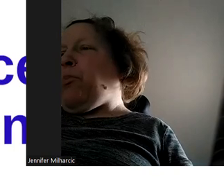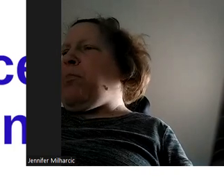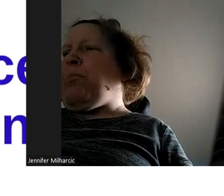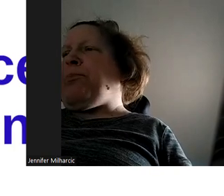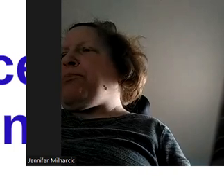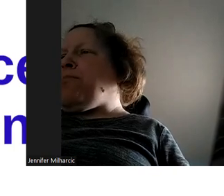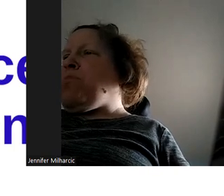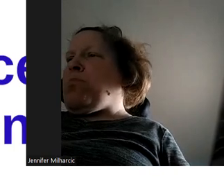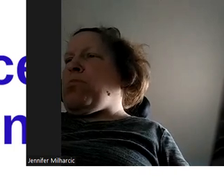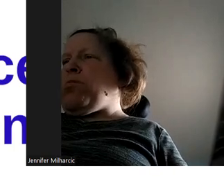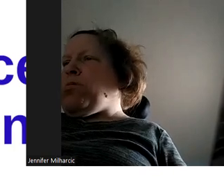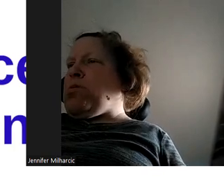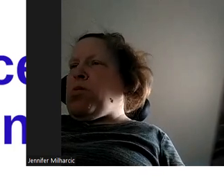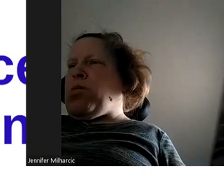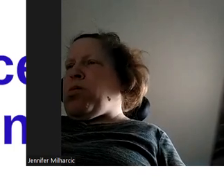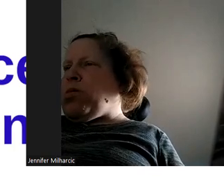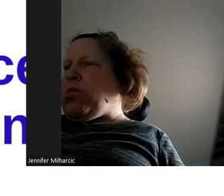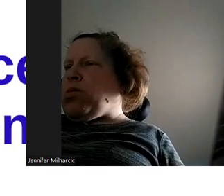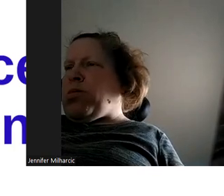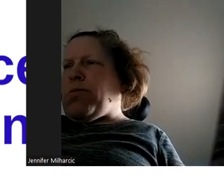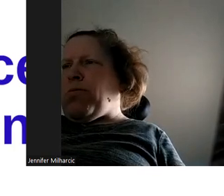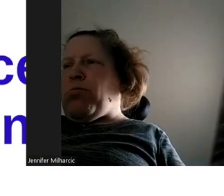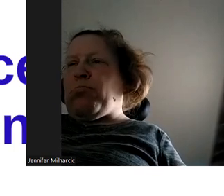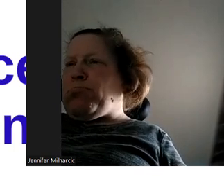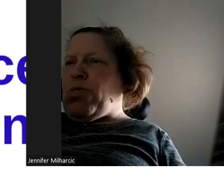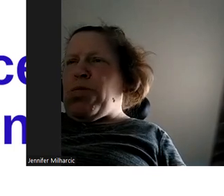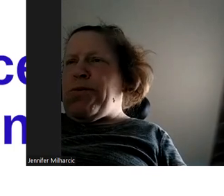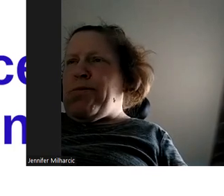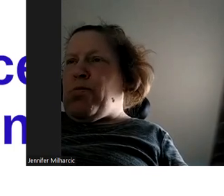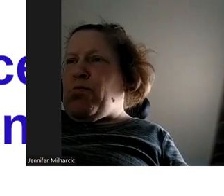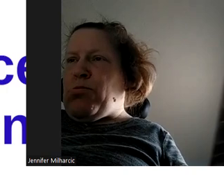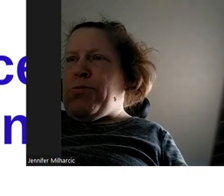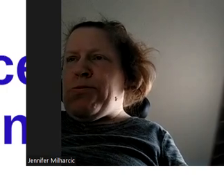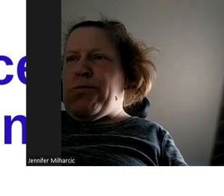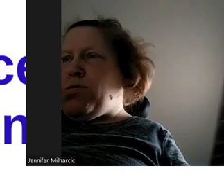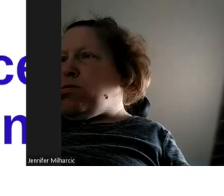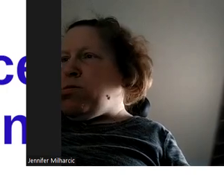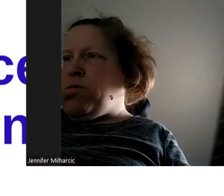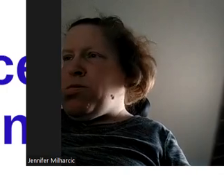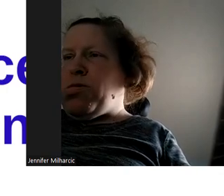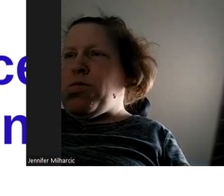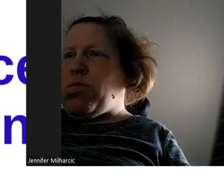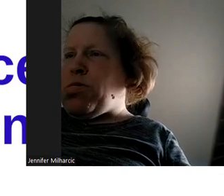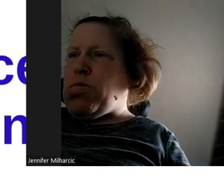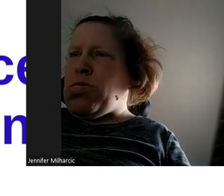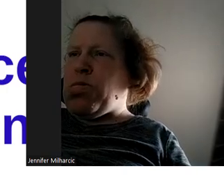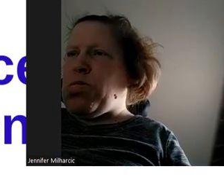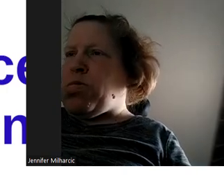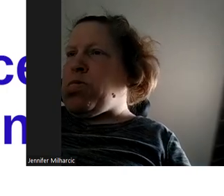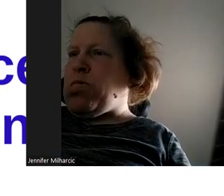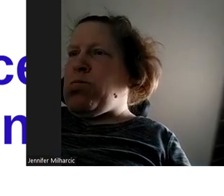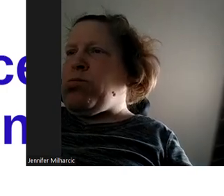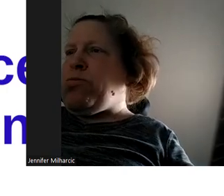content curate from the hub along with resources from our favorite dj powerhouses we offer free